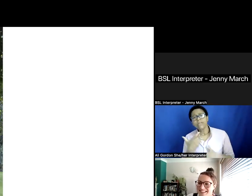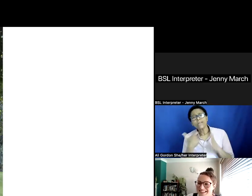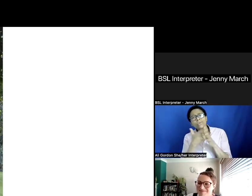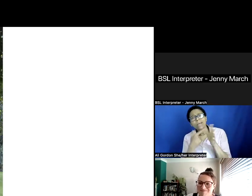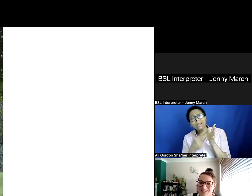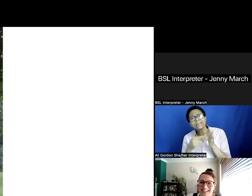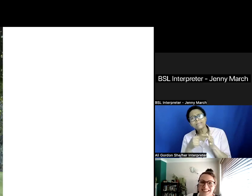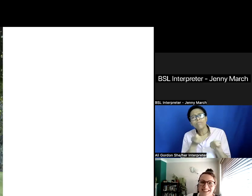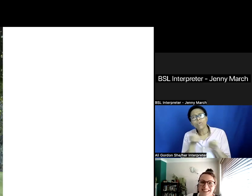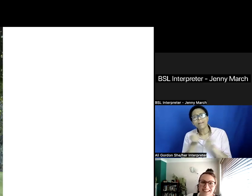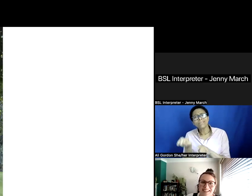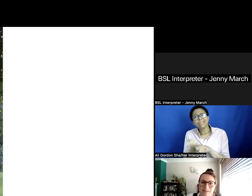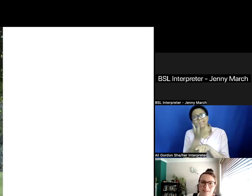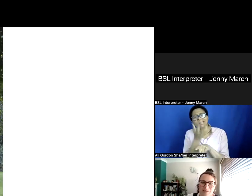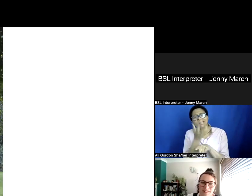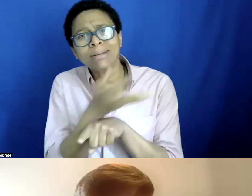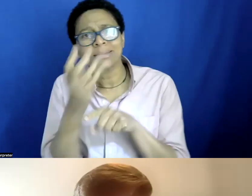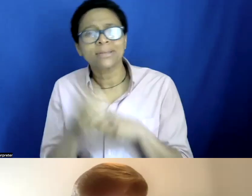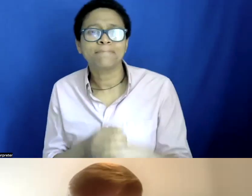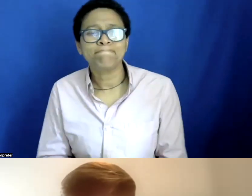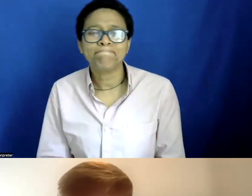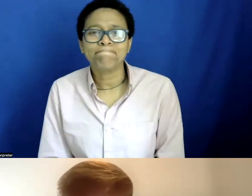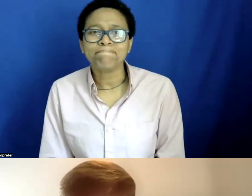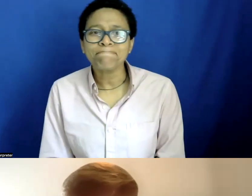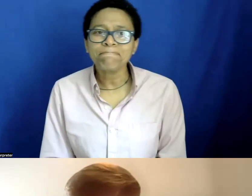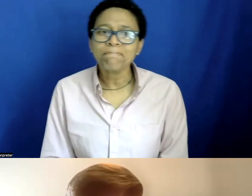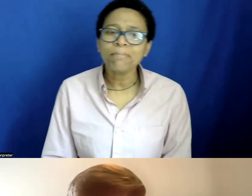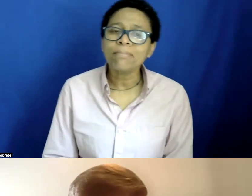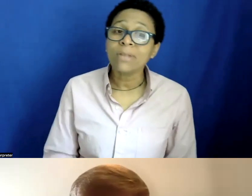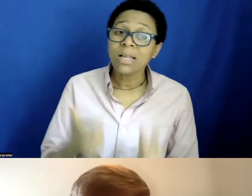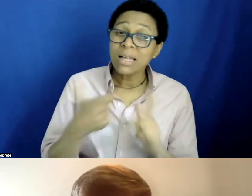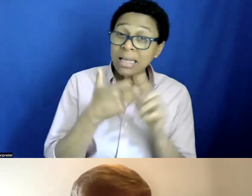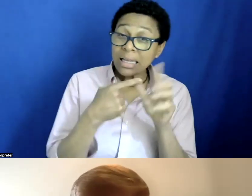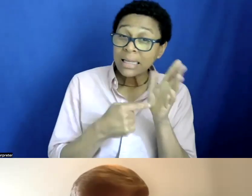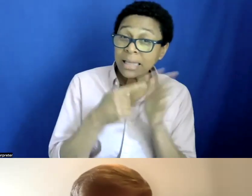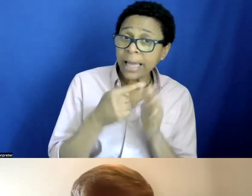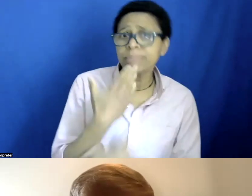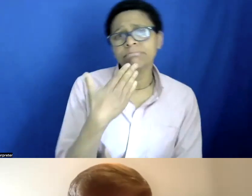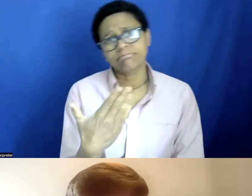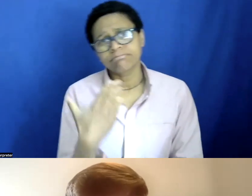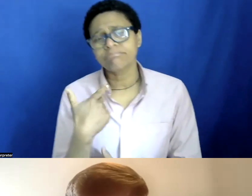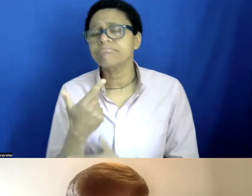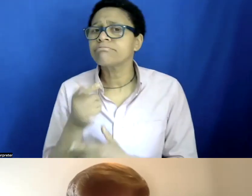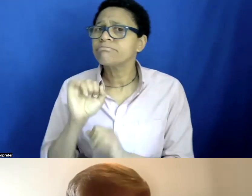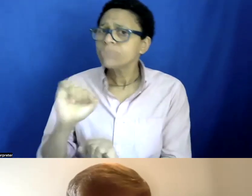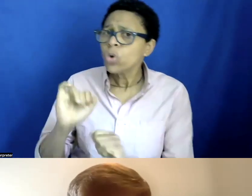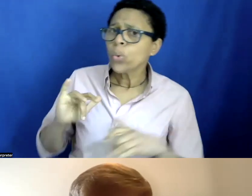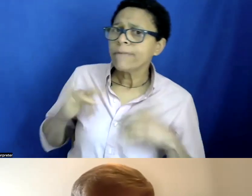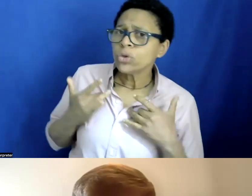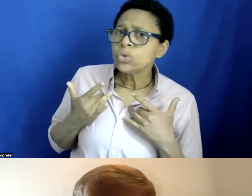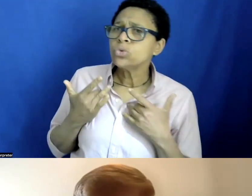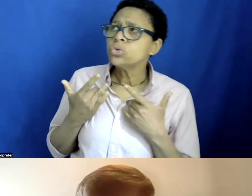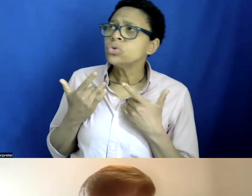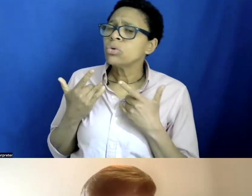there. Brilliant. Thanks, Belle. That's really great to hear about your own kind of